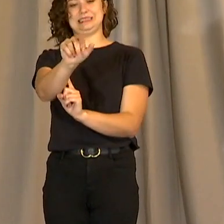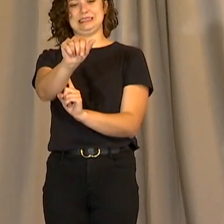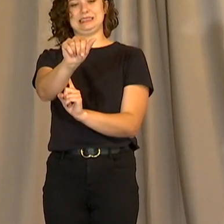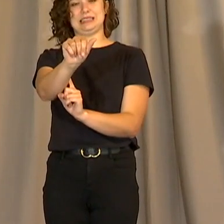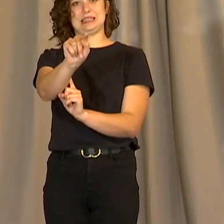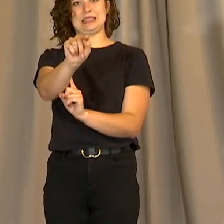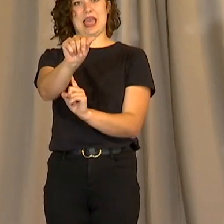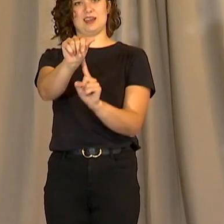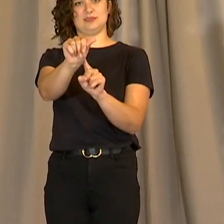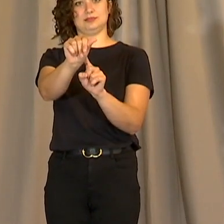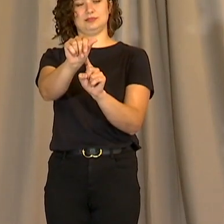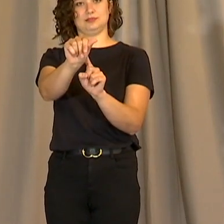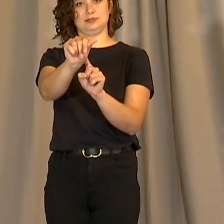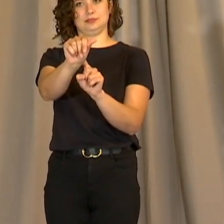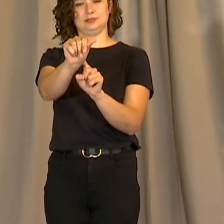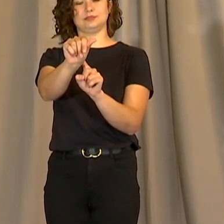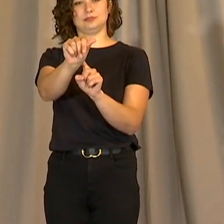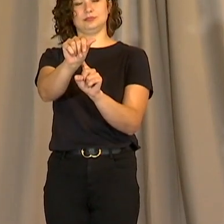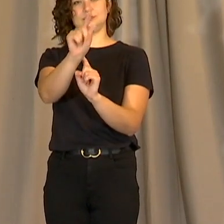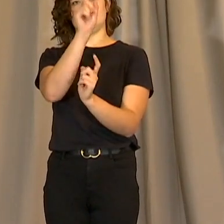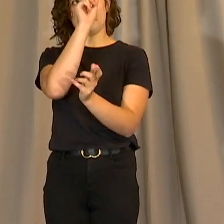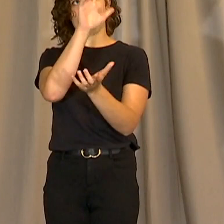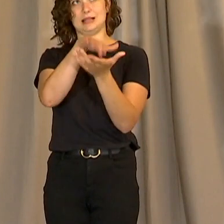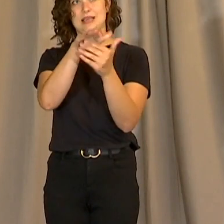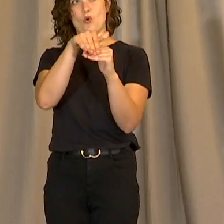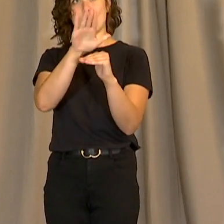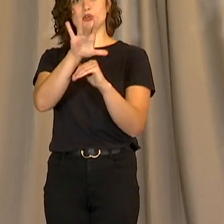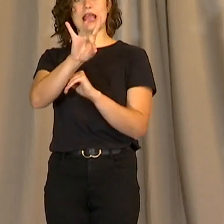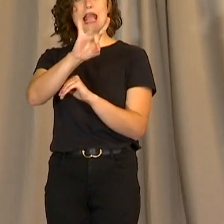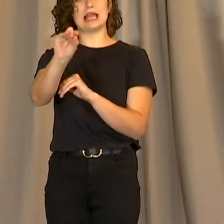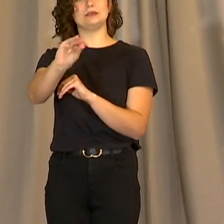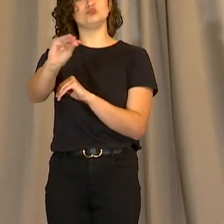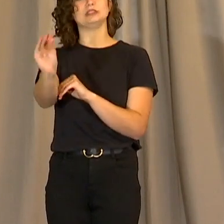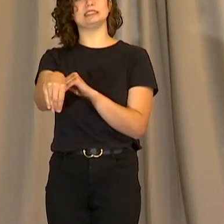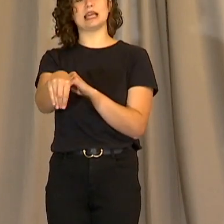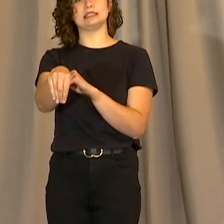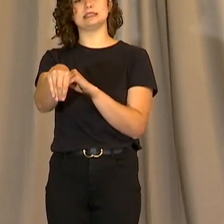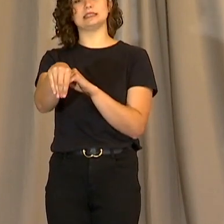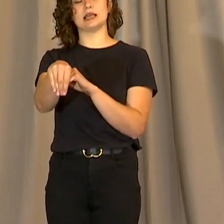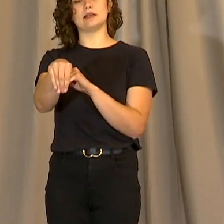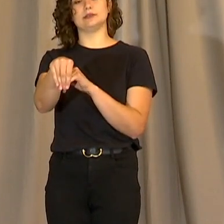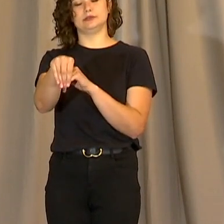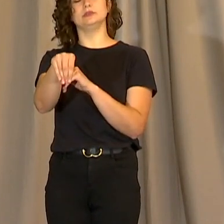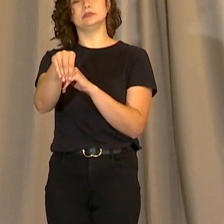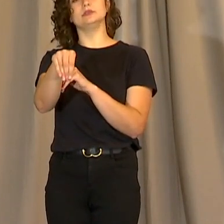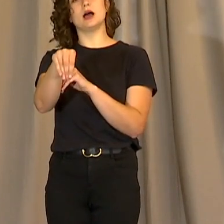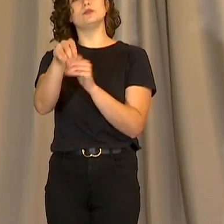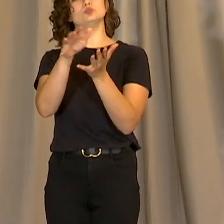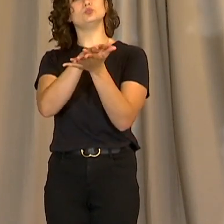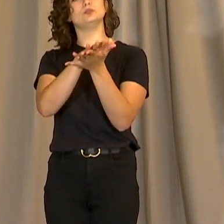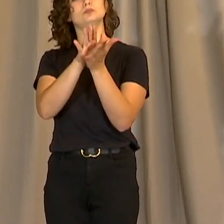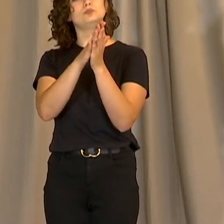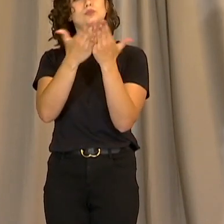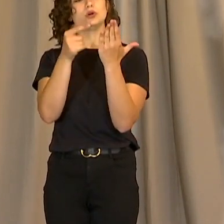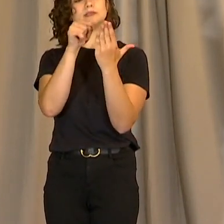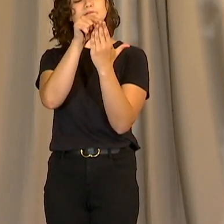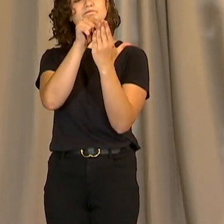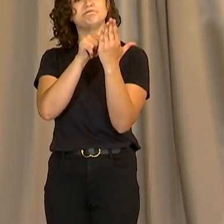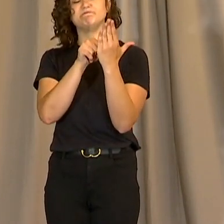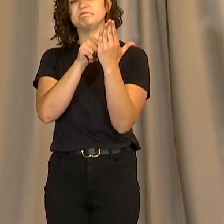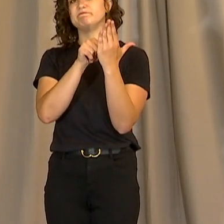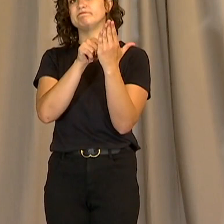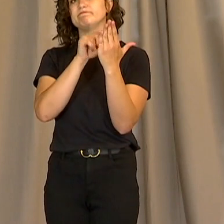that I believe over 80% of textbooks do not have